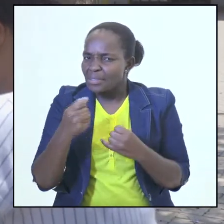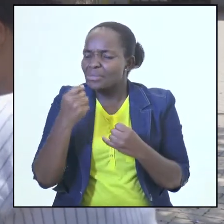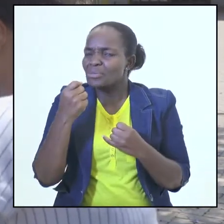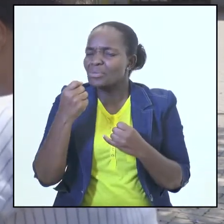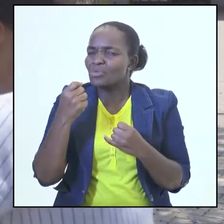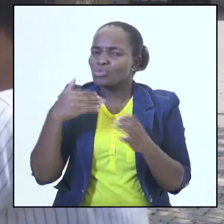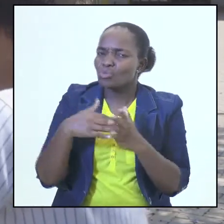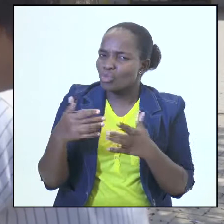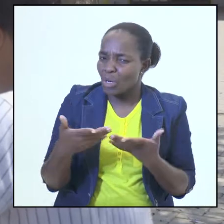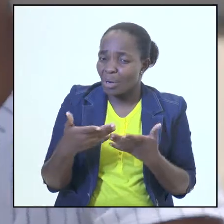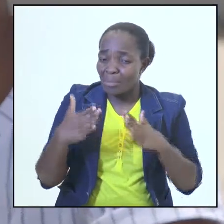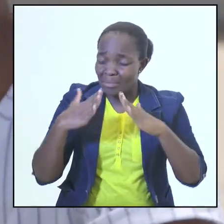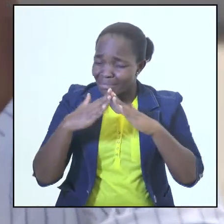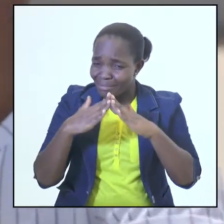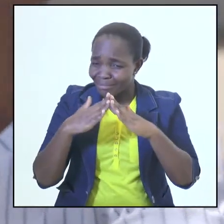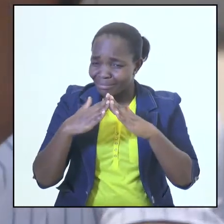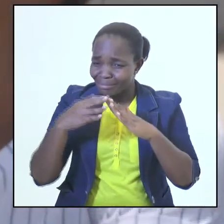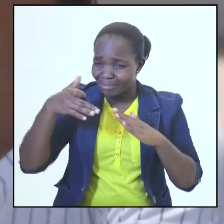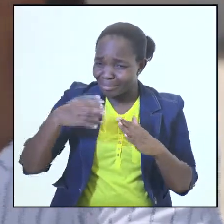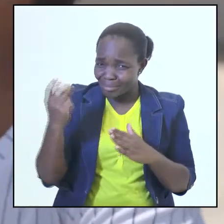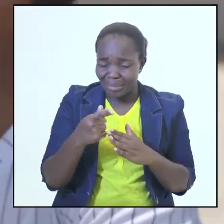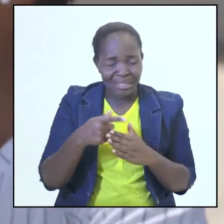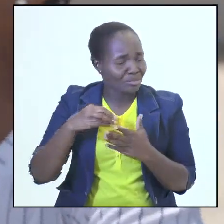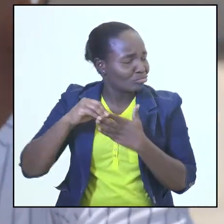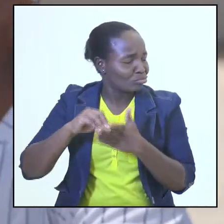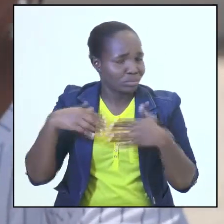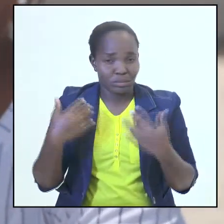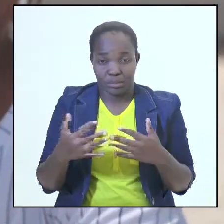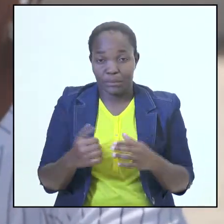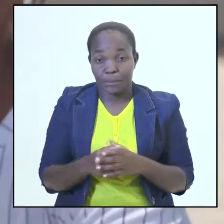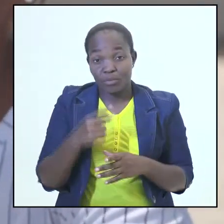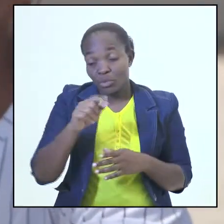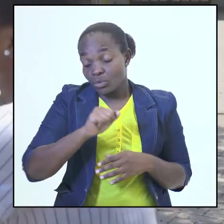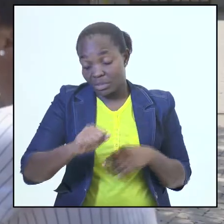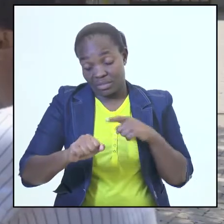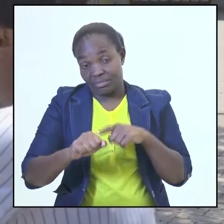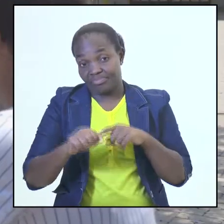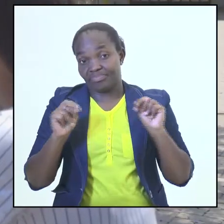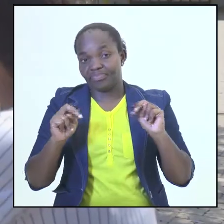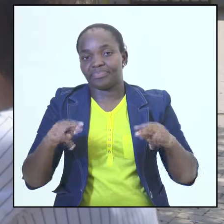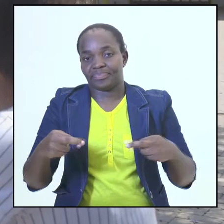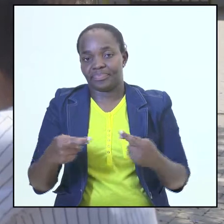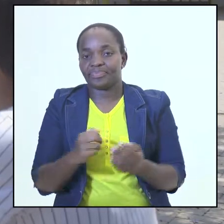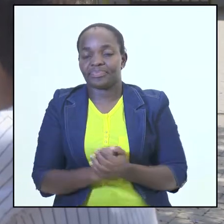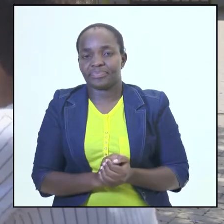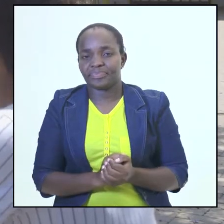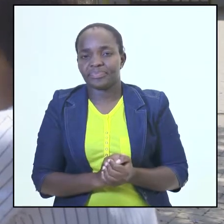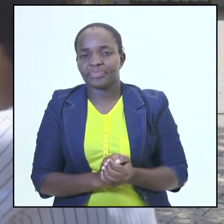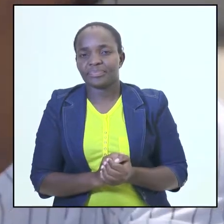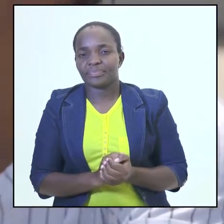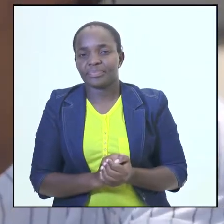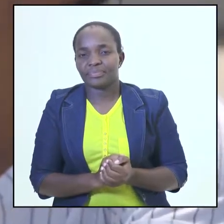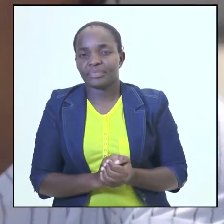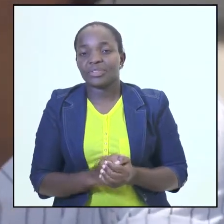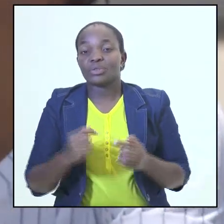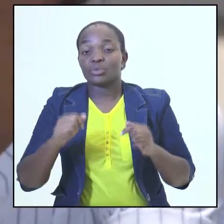buy houses in Namibia? I know. But land is also a natural resource, you know. It should be used properly and not damaged. And we should